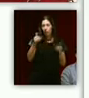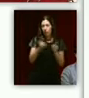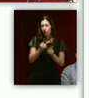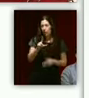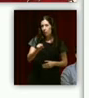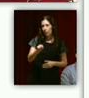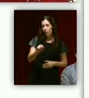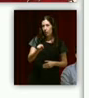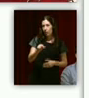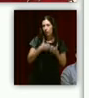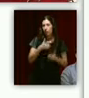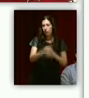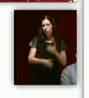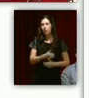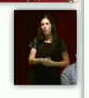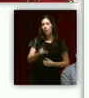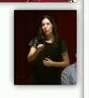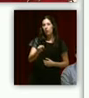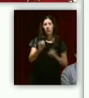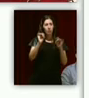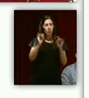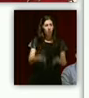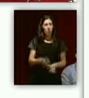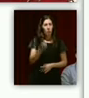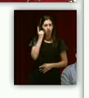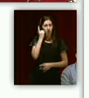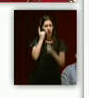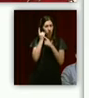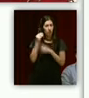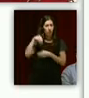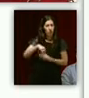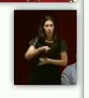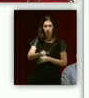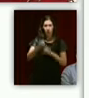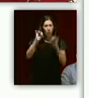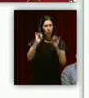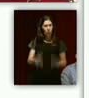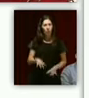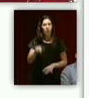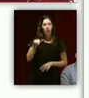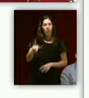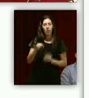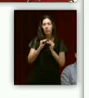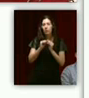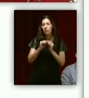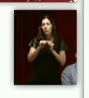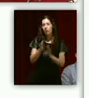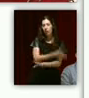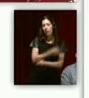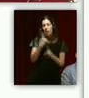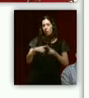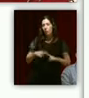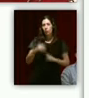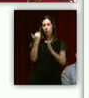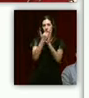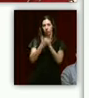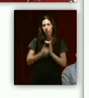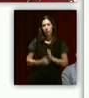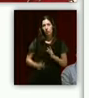it is the intelligence, a low-cost processor like the one introduced in and embedded in mobile